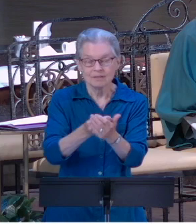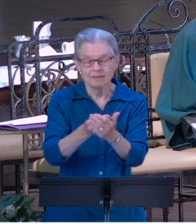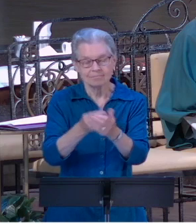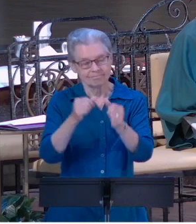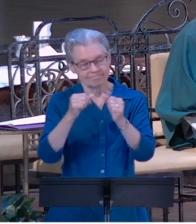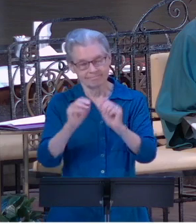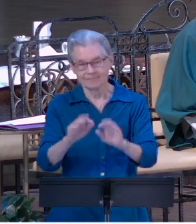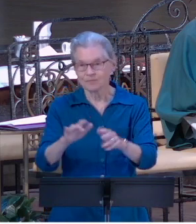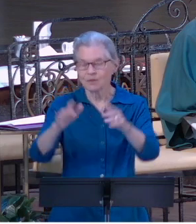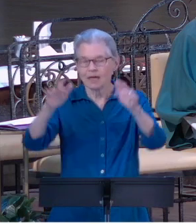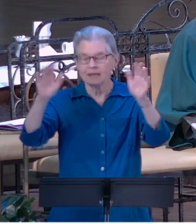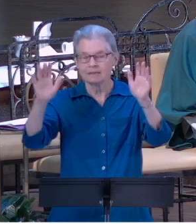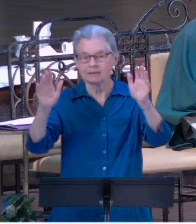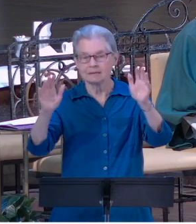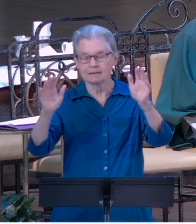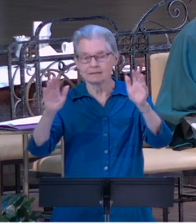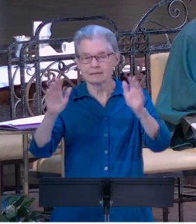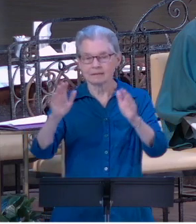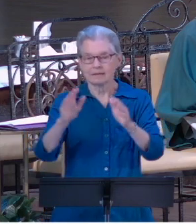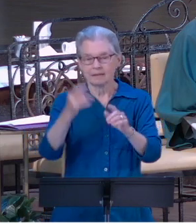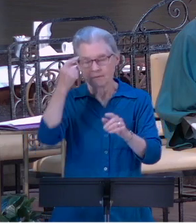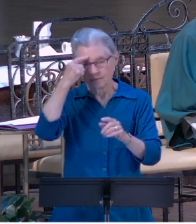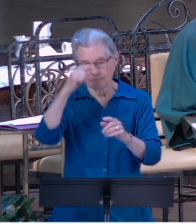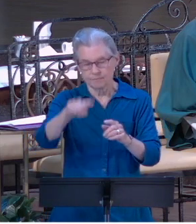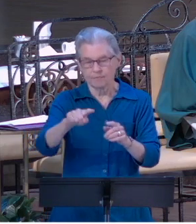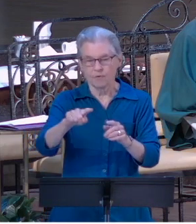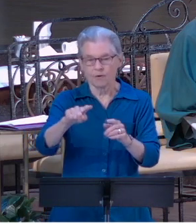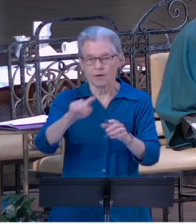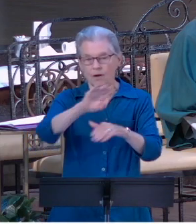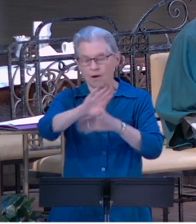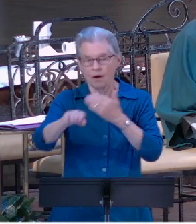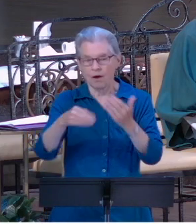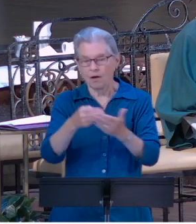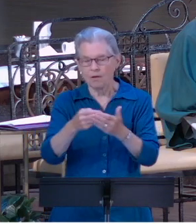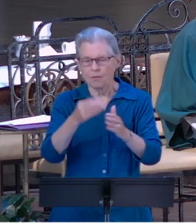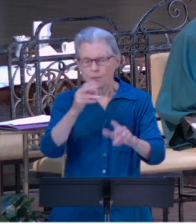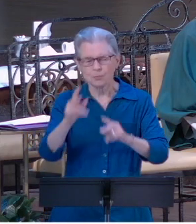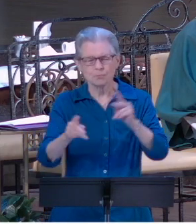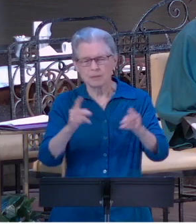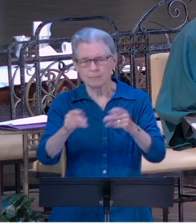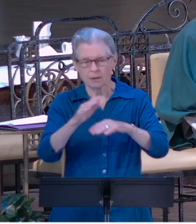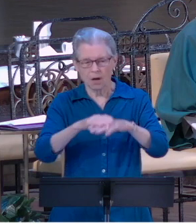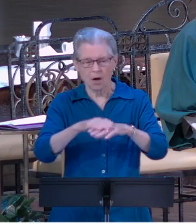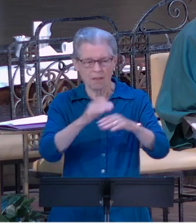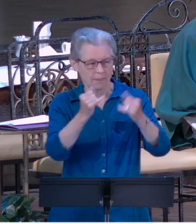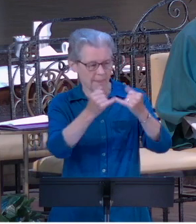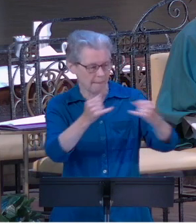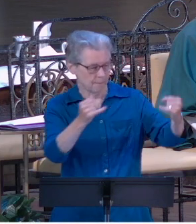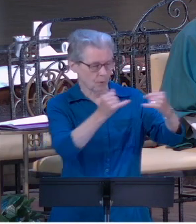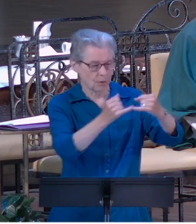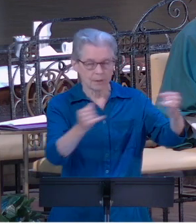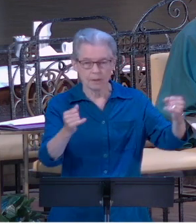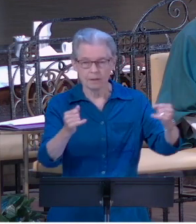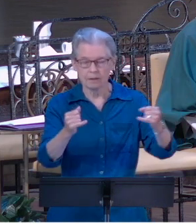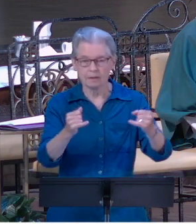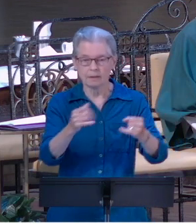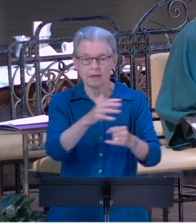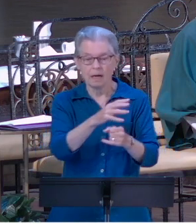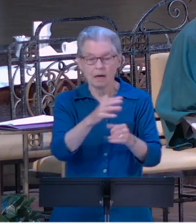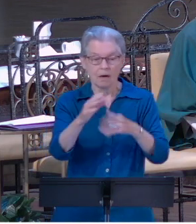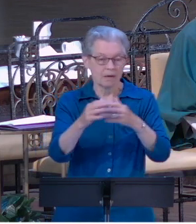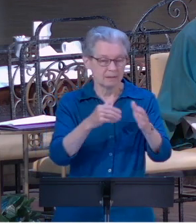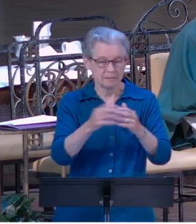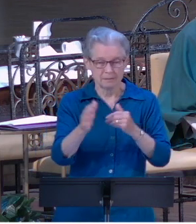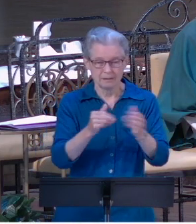unwavering love for the most vulnerable at our border, women, men, and children fleeing starvation